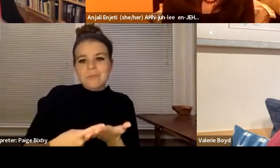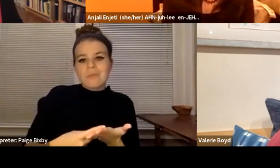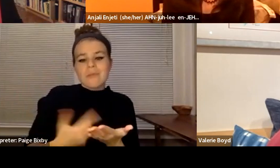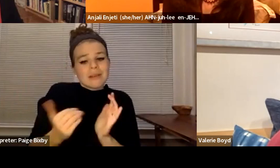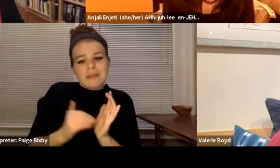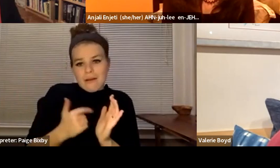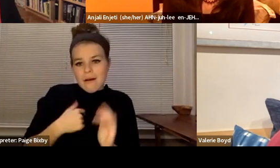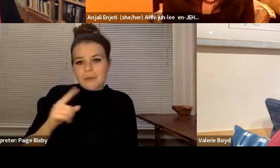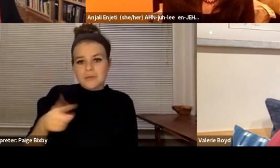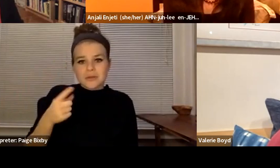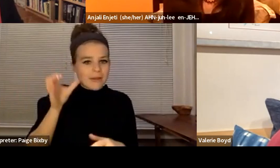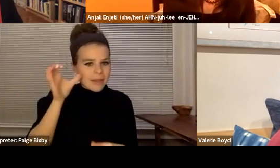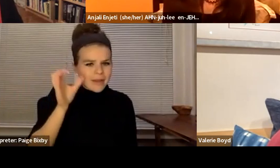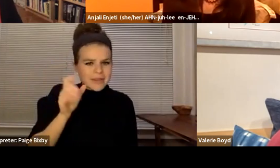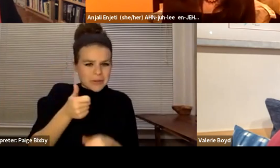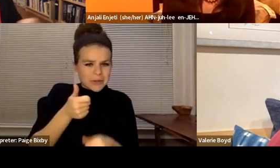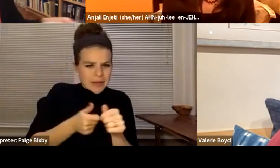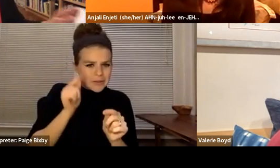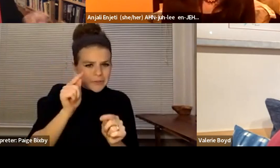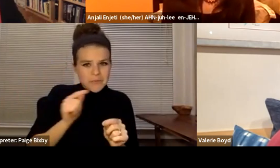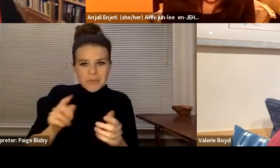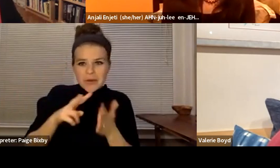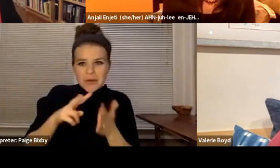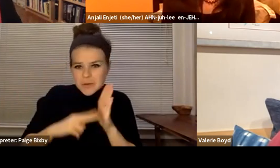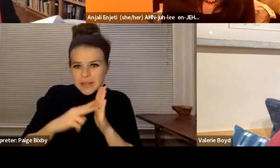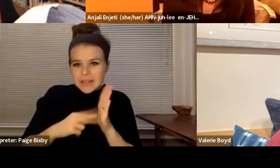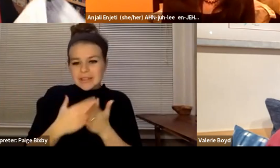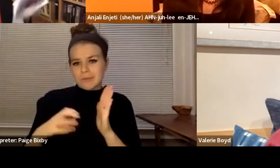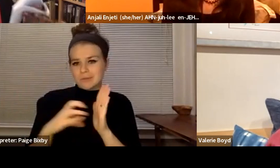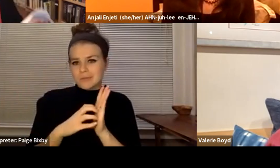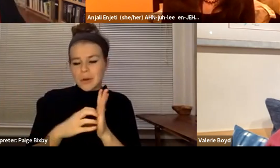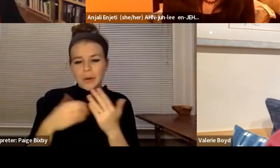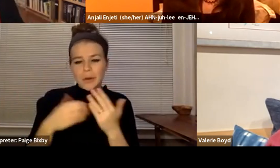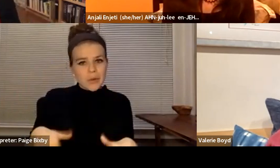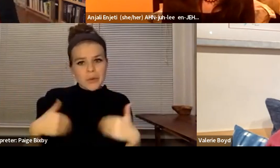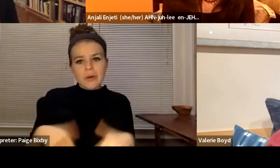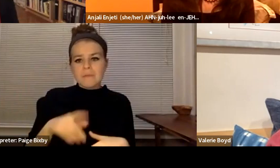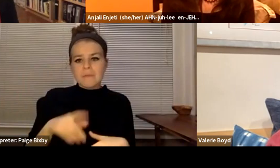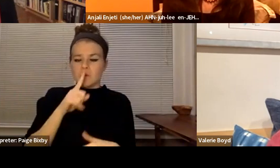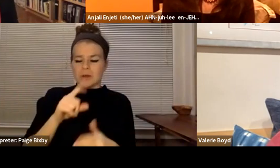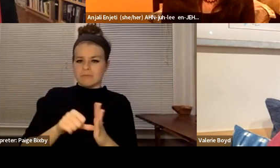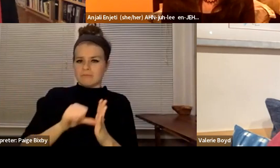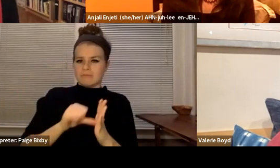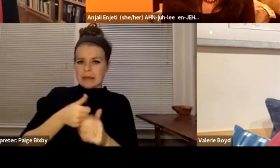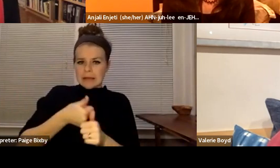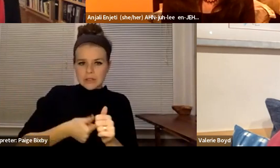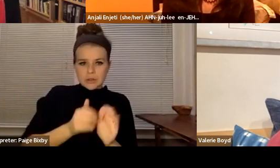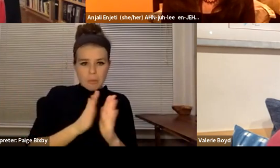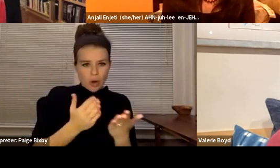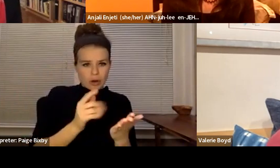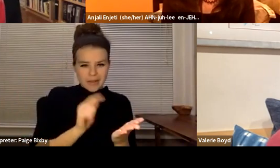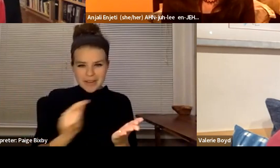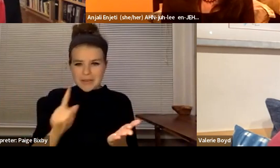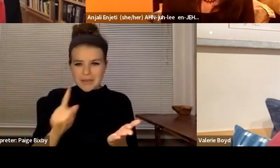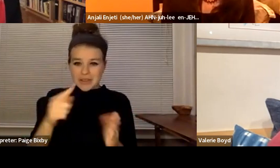I'm listening to all of you speak, all of you read some excerpts. And I'm really taken about how in each of those books, we really are getting at sort of the